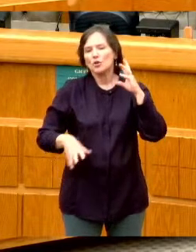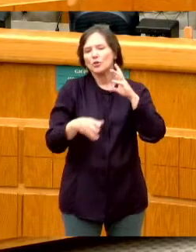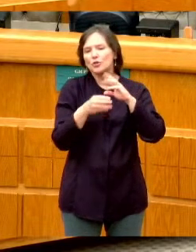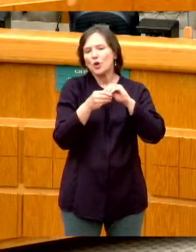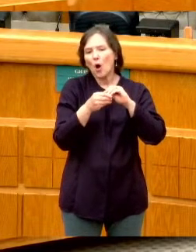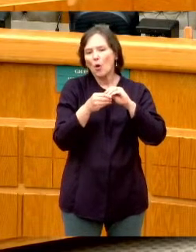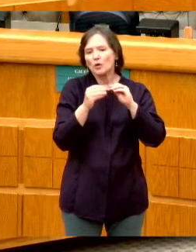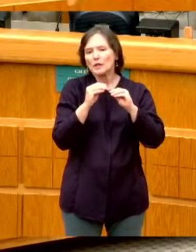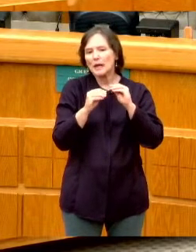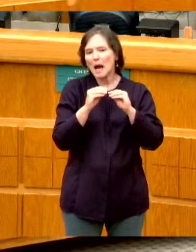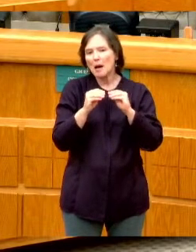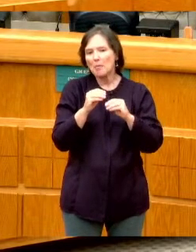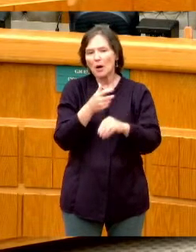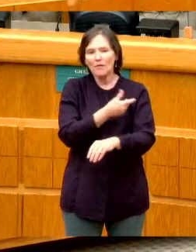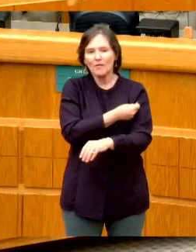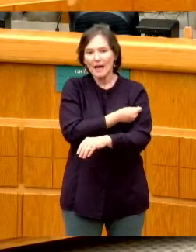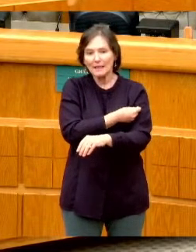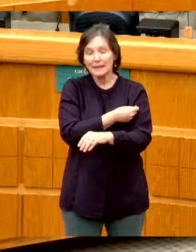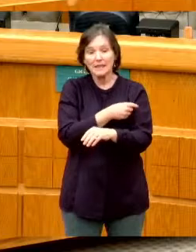countywide at